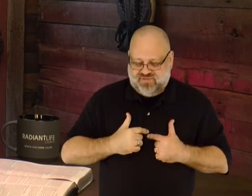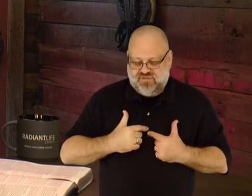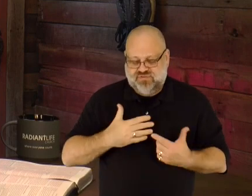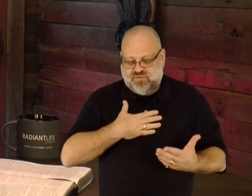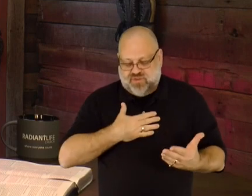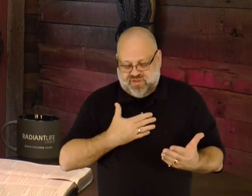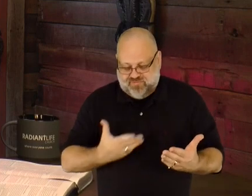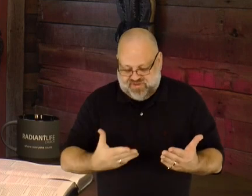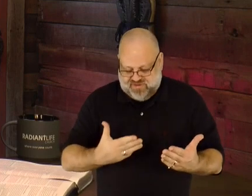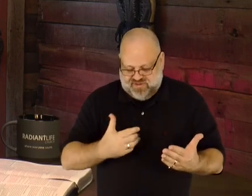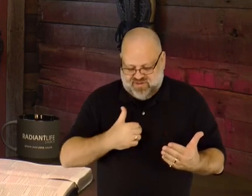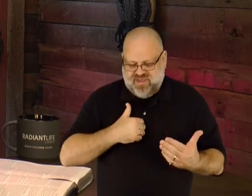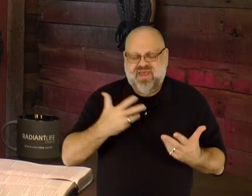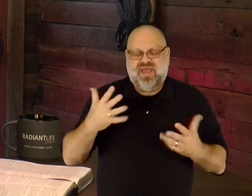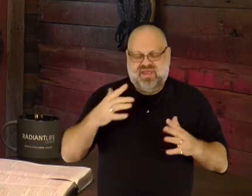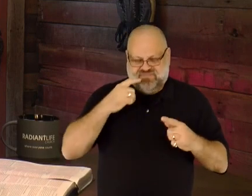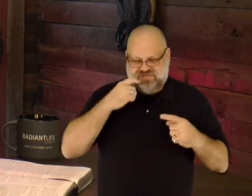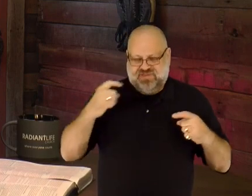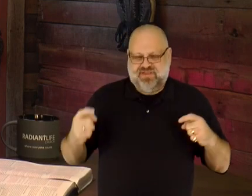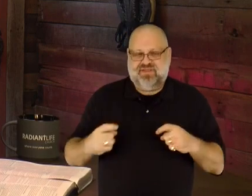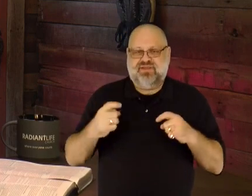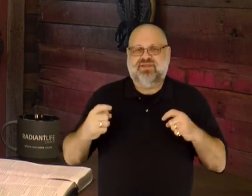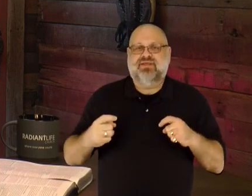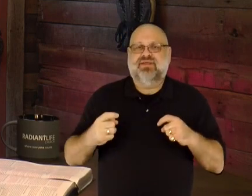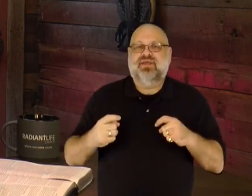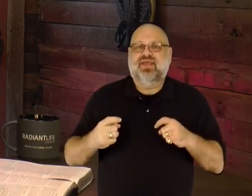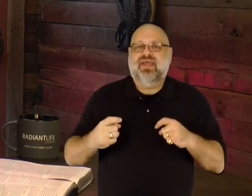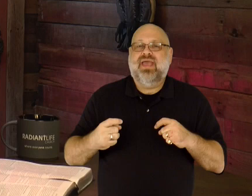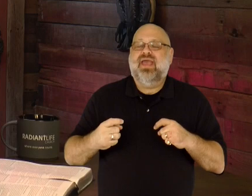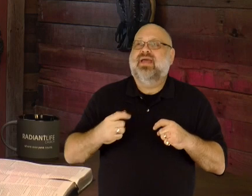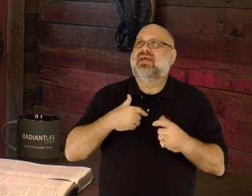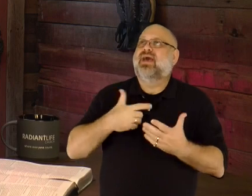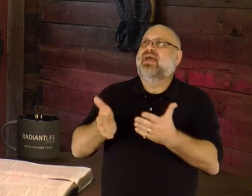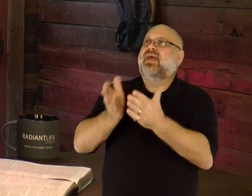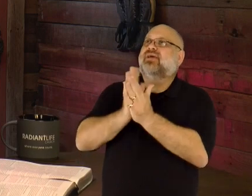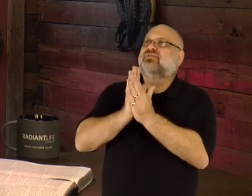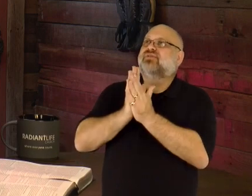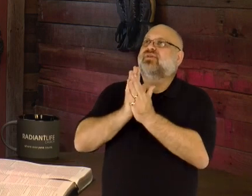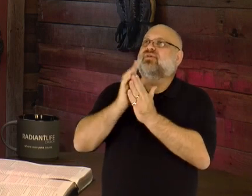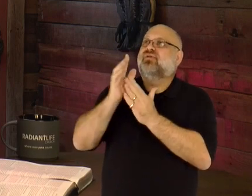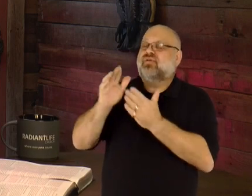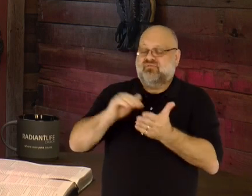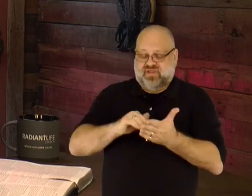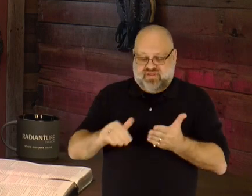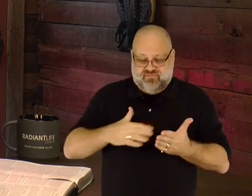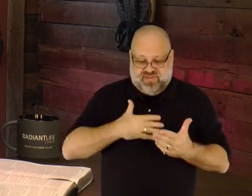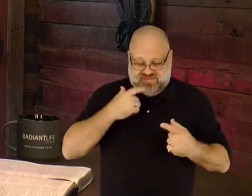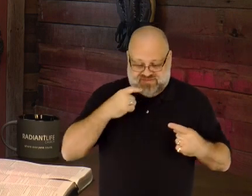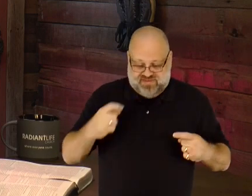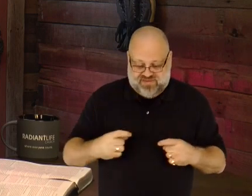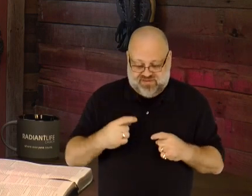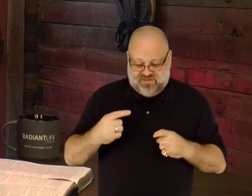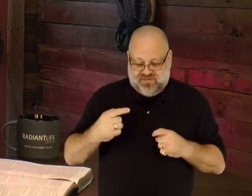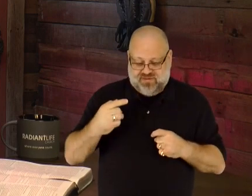So I admit that I have sinned, and I ask you to forgive my